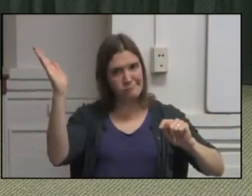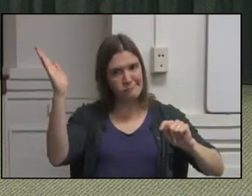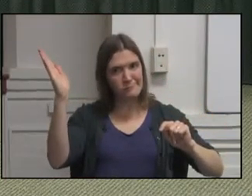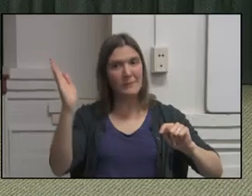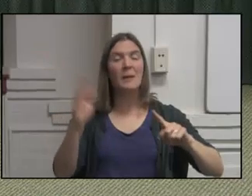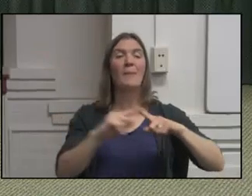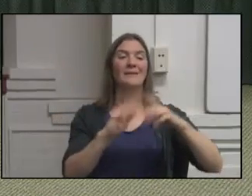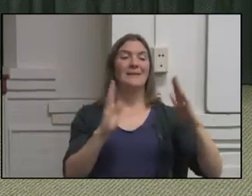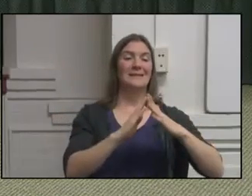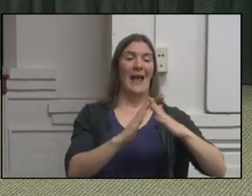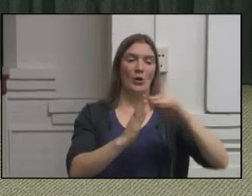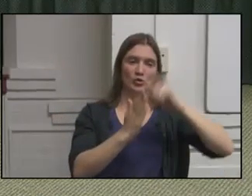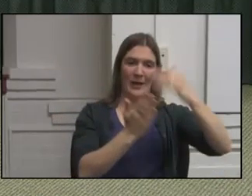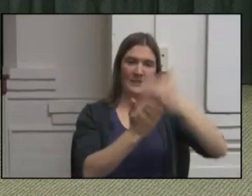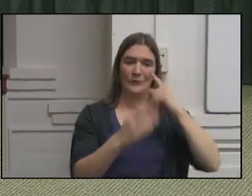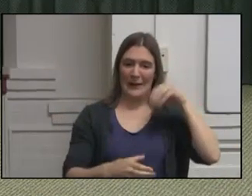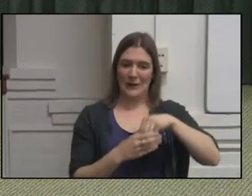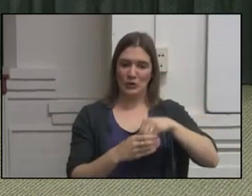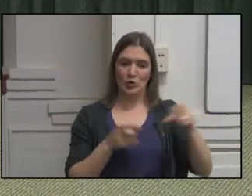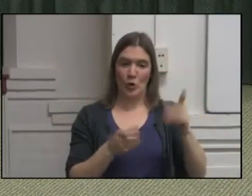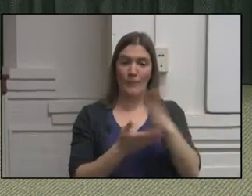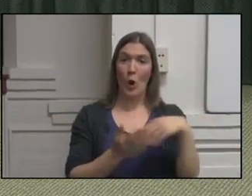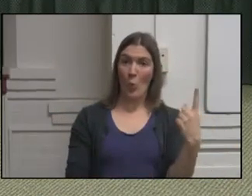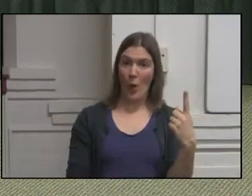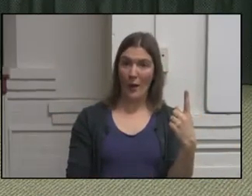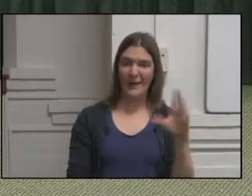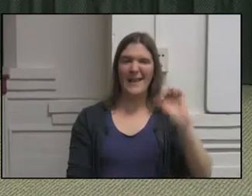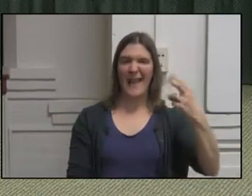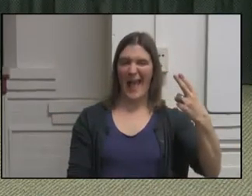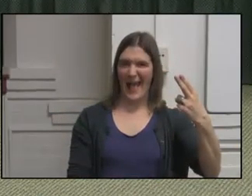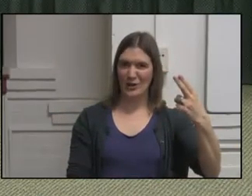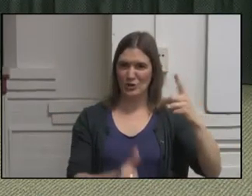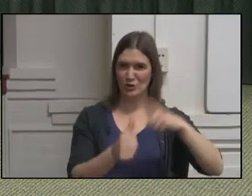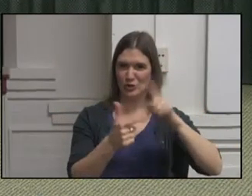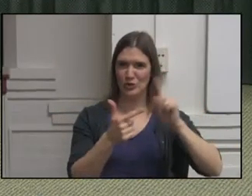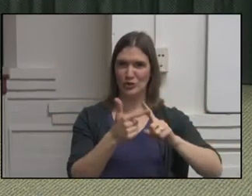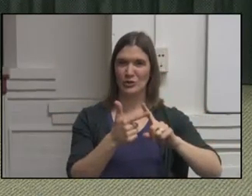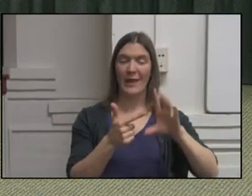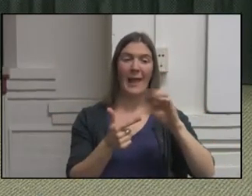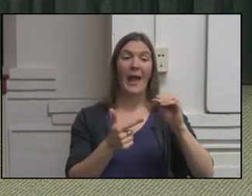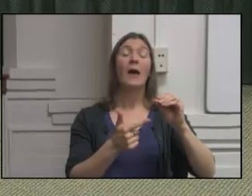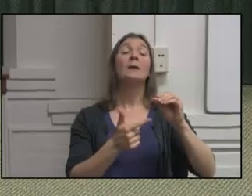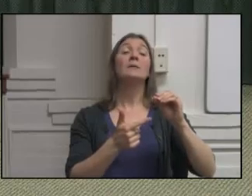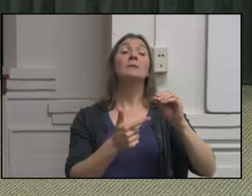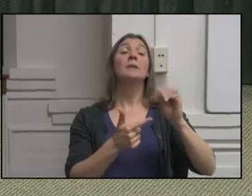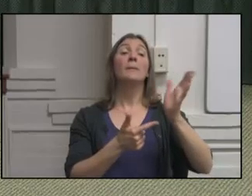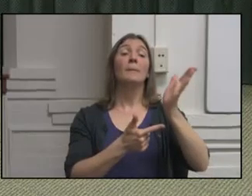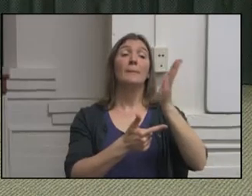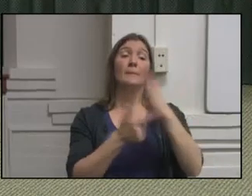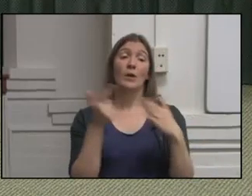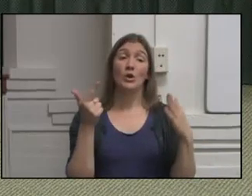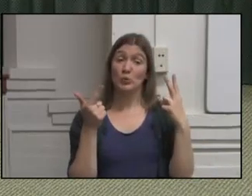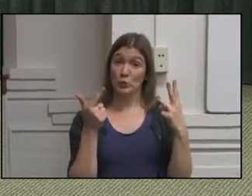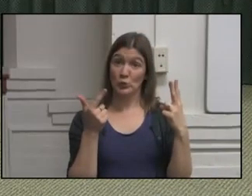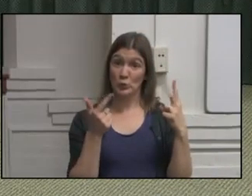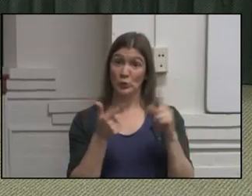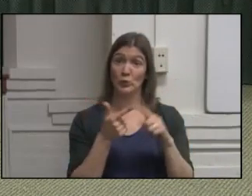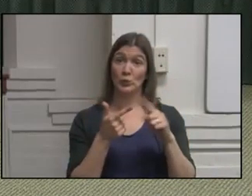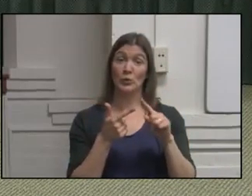municipal checklist for internal controls, part one, cash controls, and municipal checklist for internal control, part